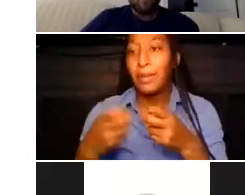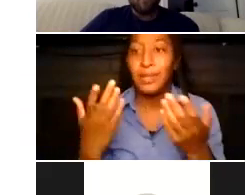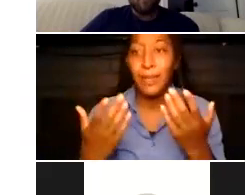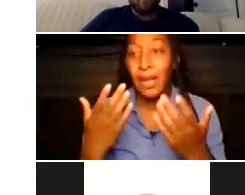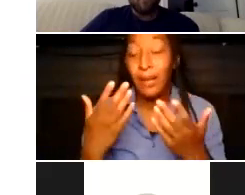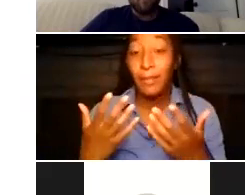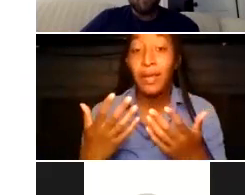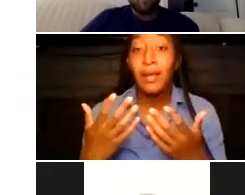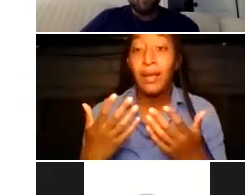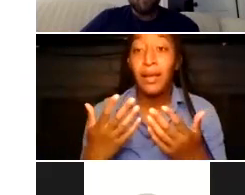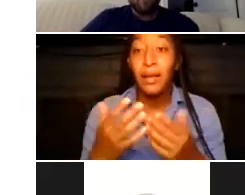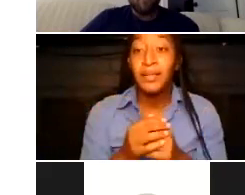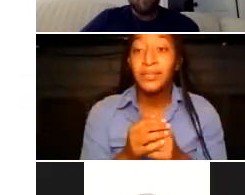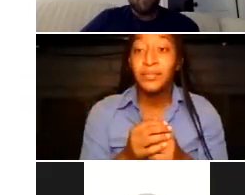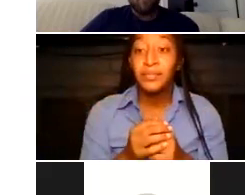energy, with energy,